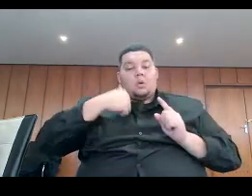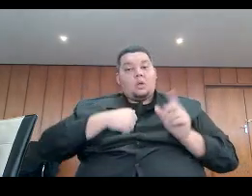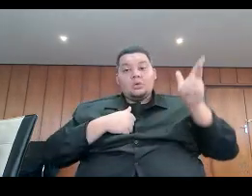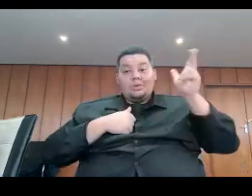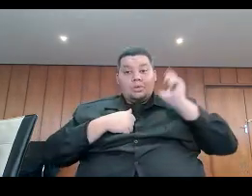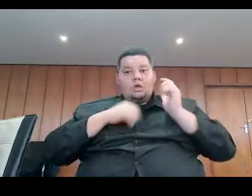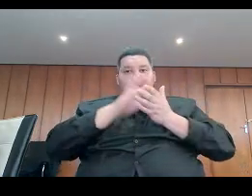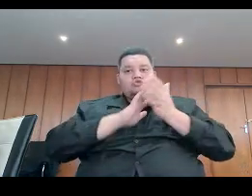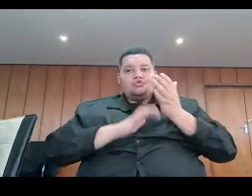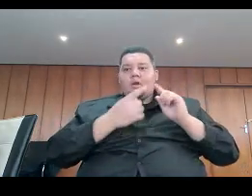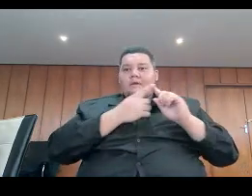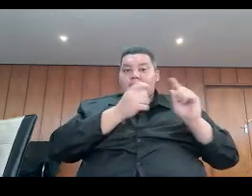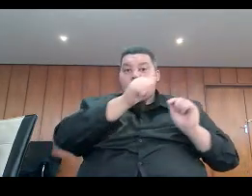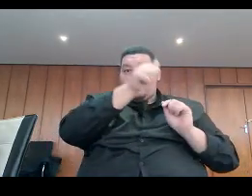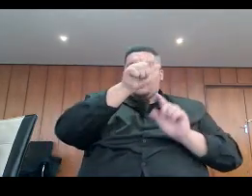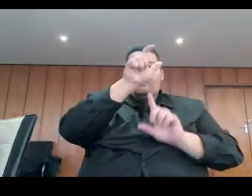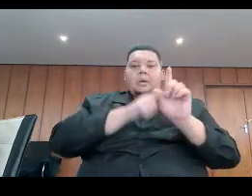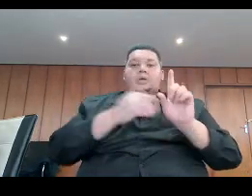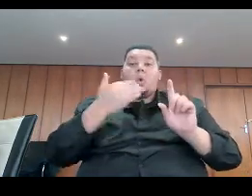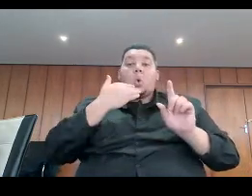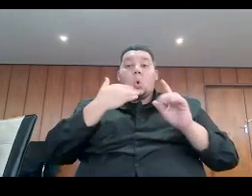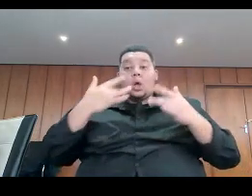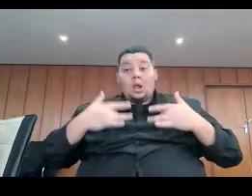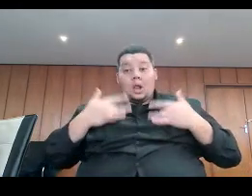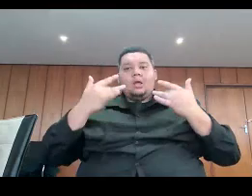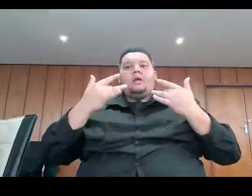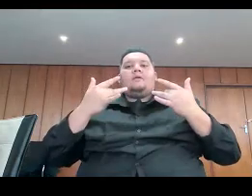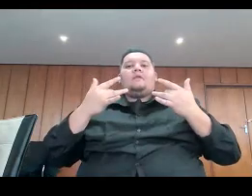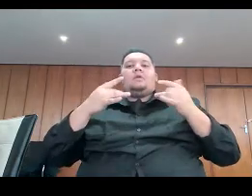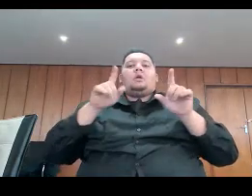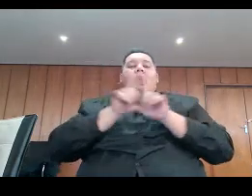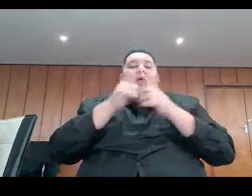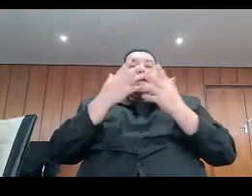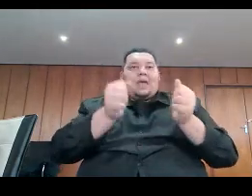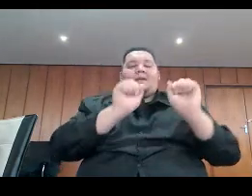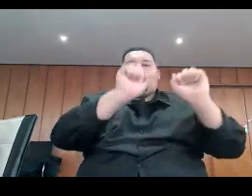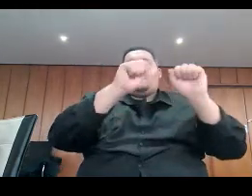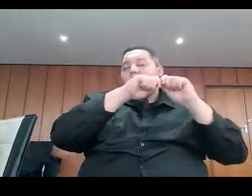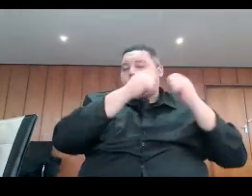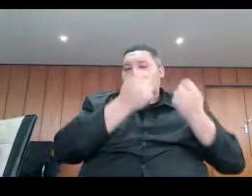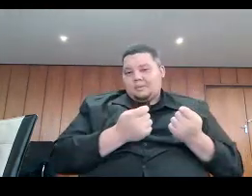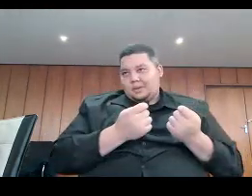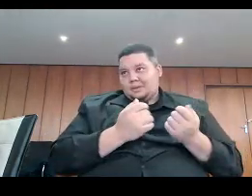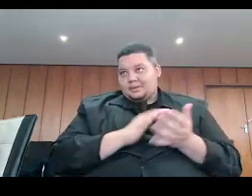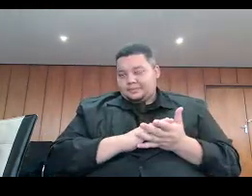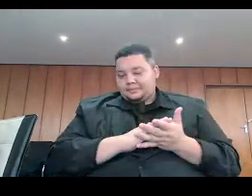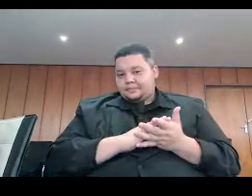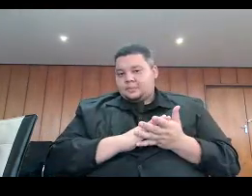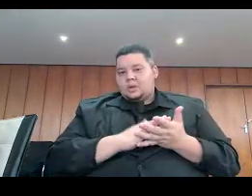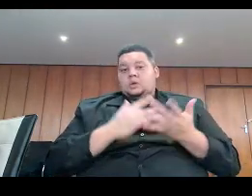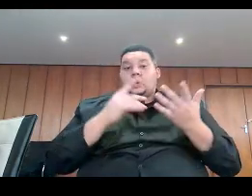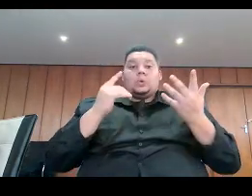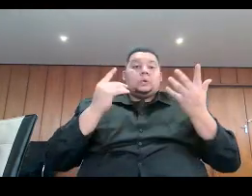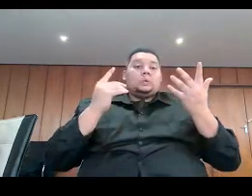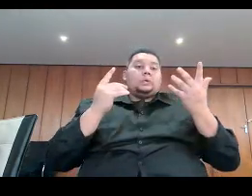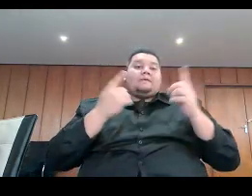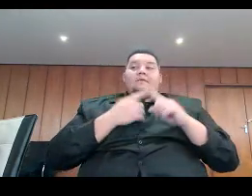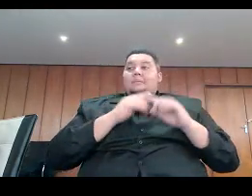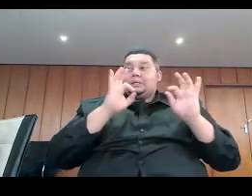story from the other side, from the person who lives with an impairment. And so it's no surprise